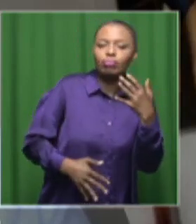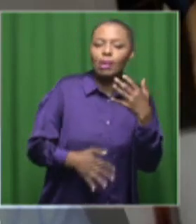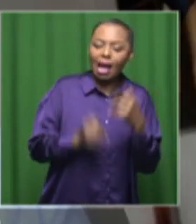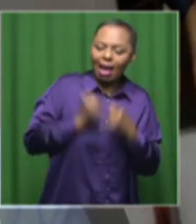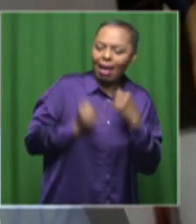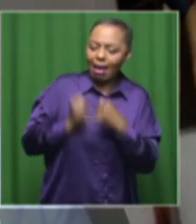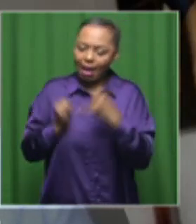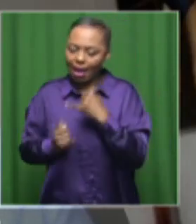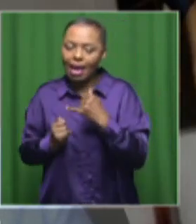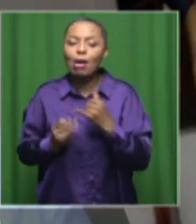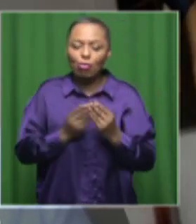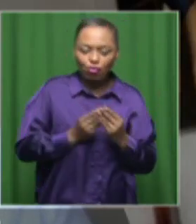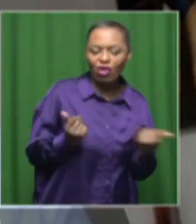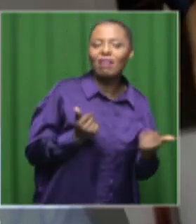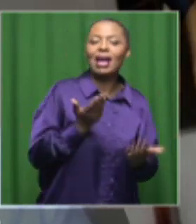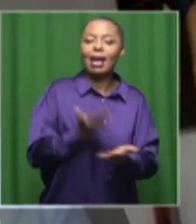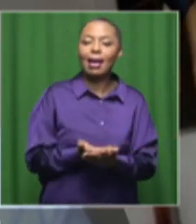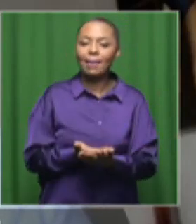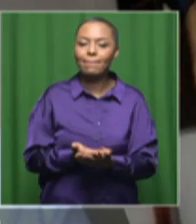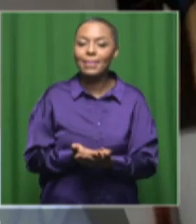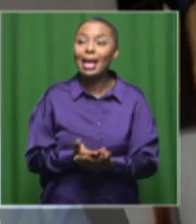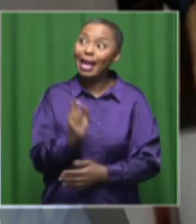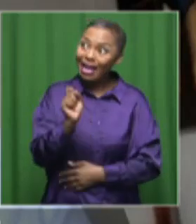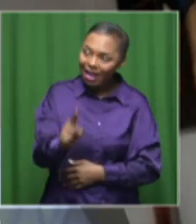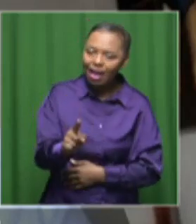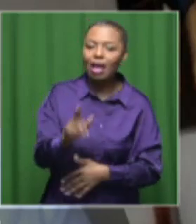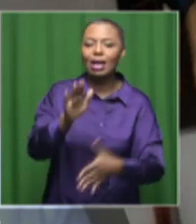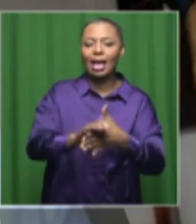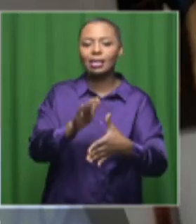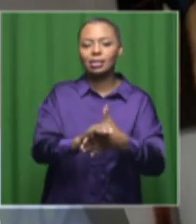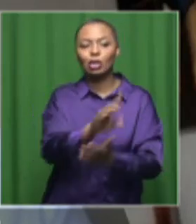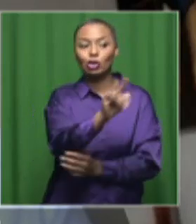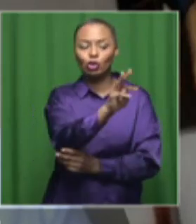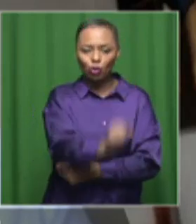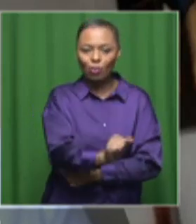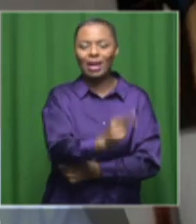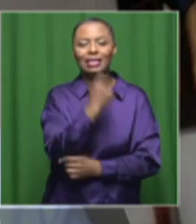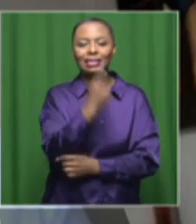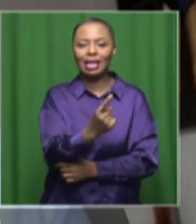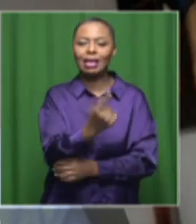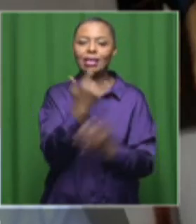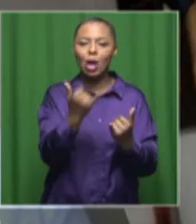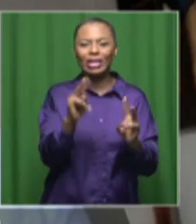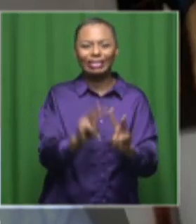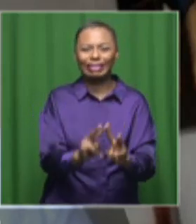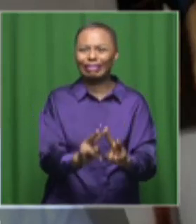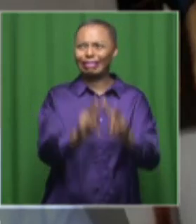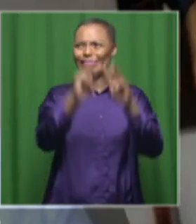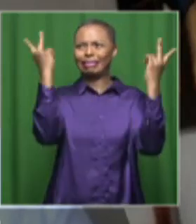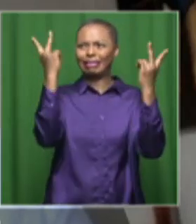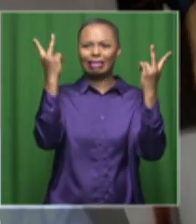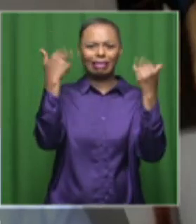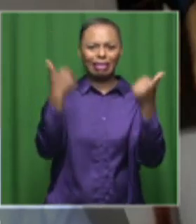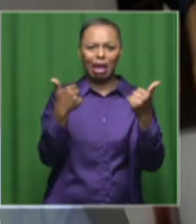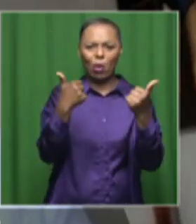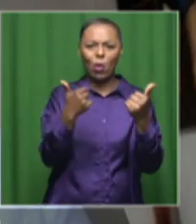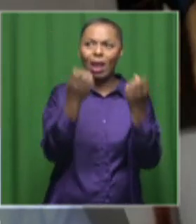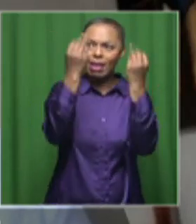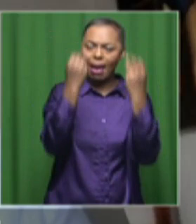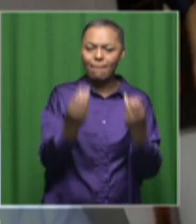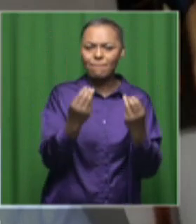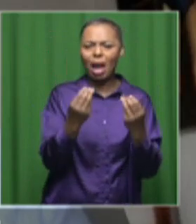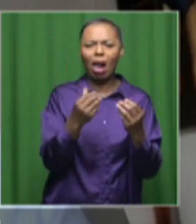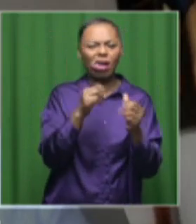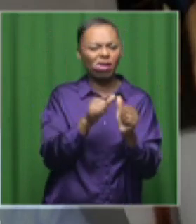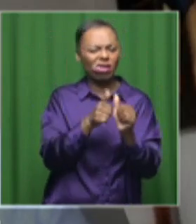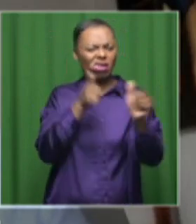you're talking about. That probably is the reason, as Duma has pointed out, why there is the difference between the estimate, which was done a year